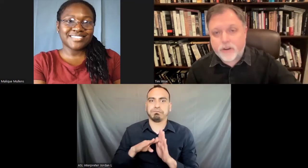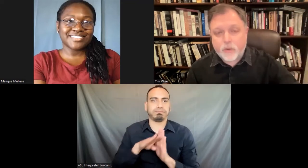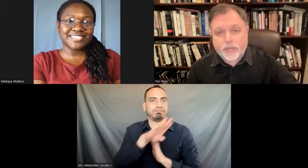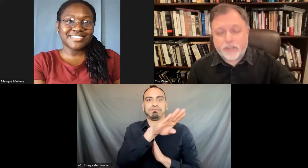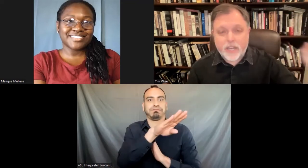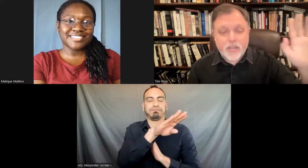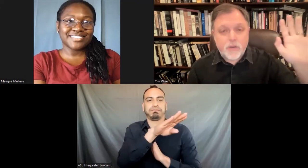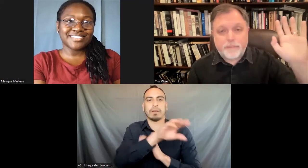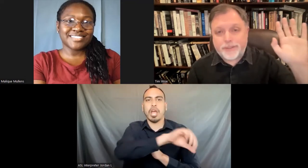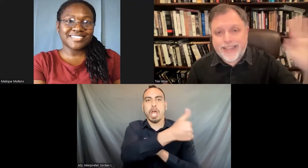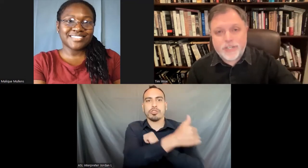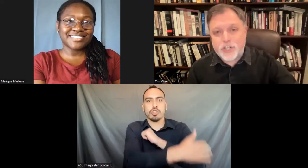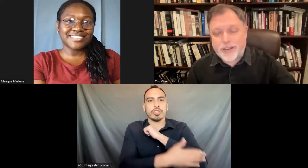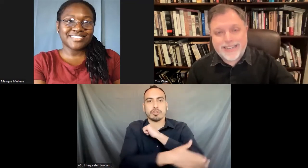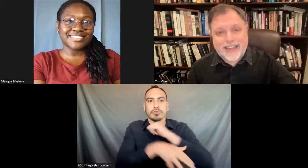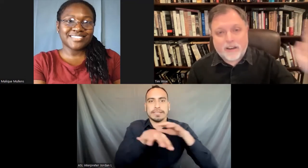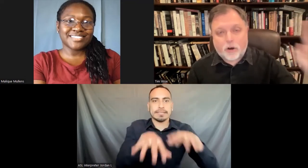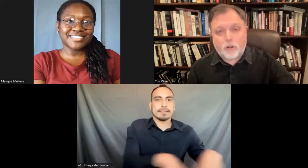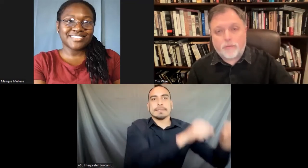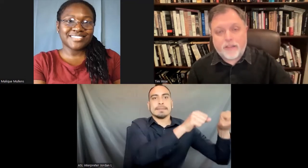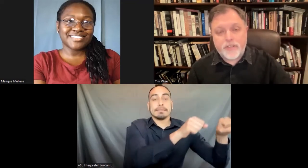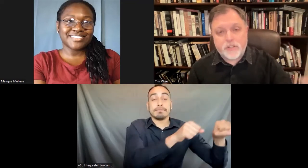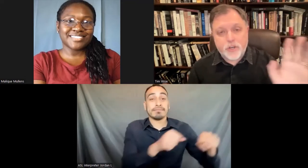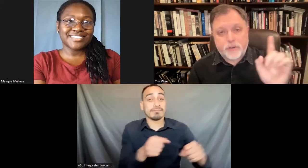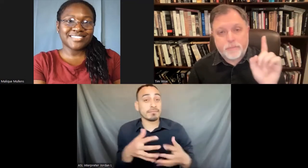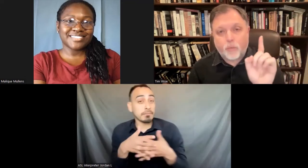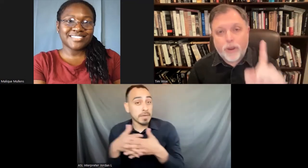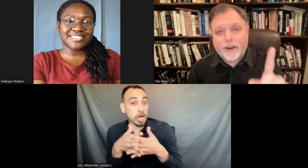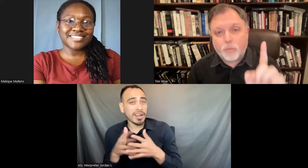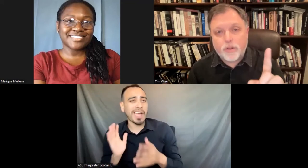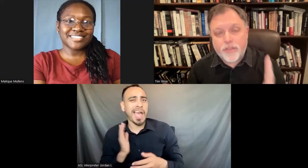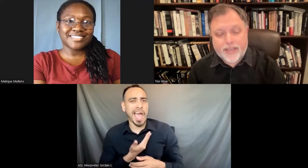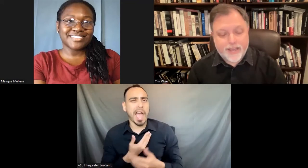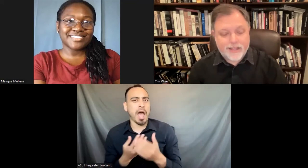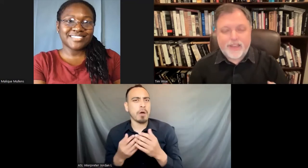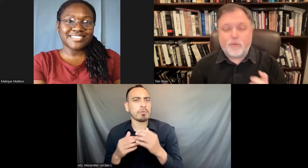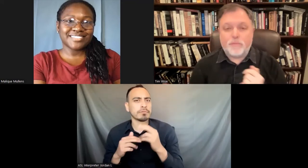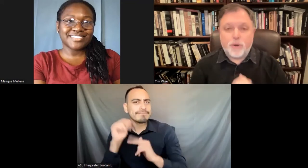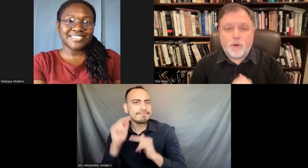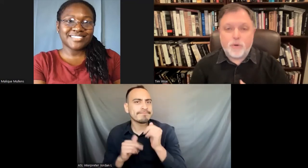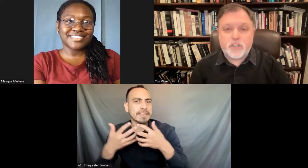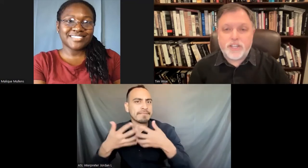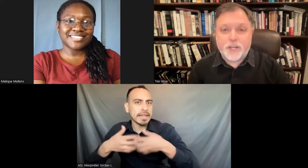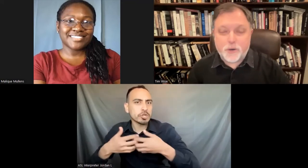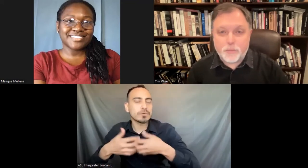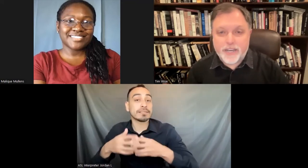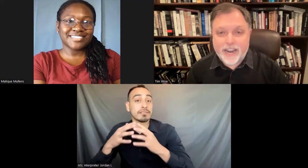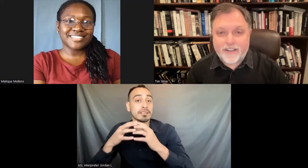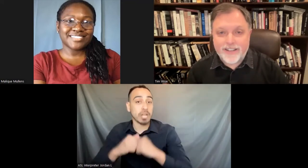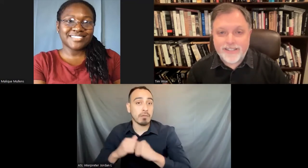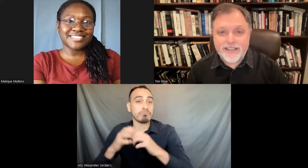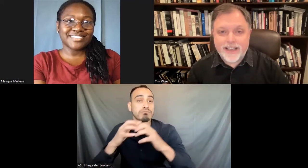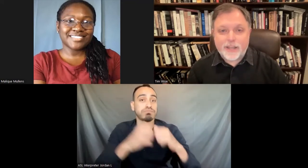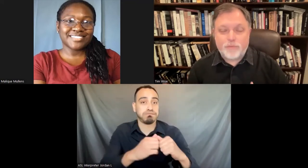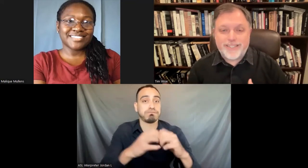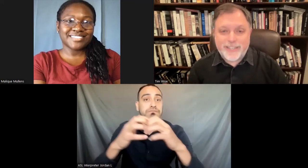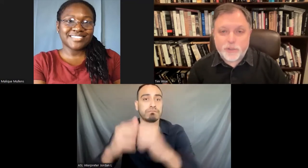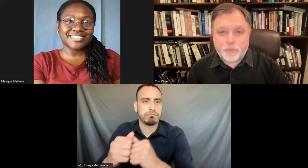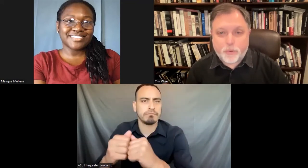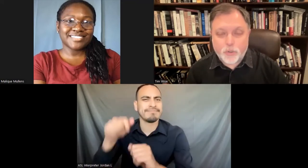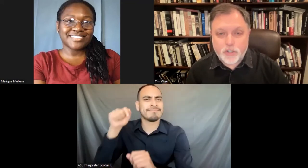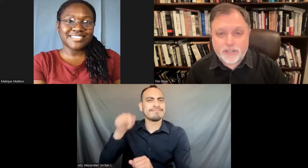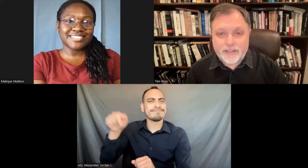very, very quickly. You had plants shutting down all around this country, but where were they? They were mostly in urban areas. It